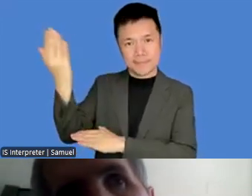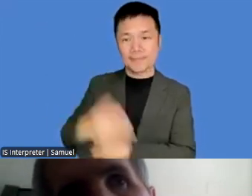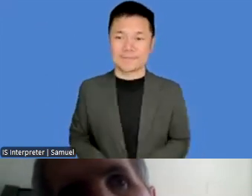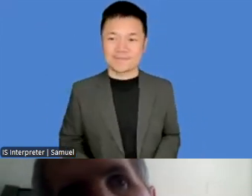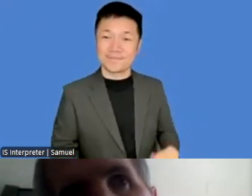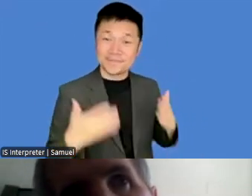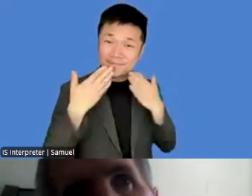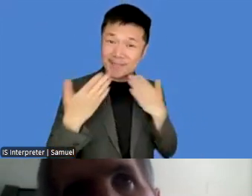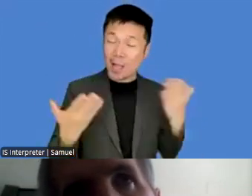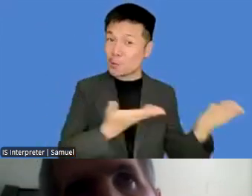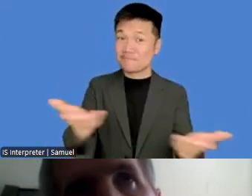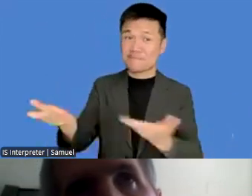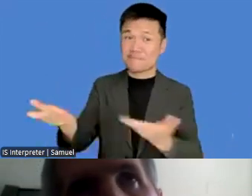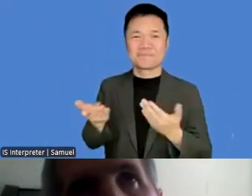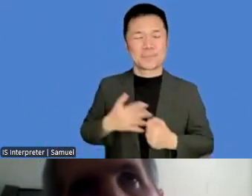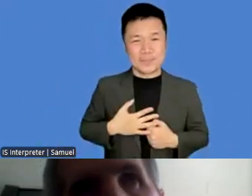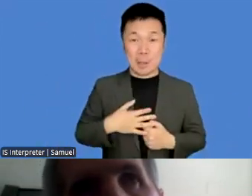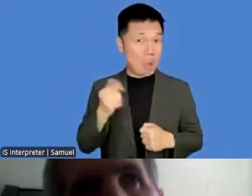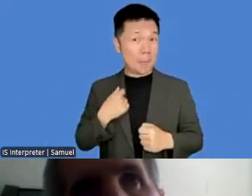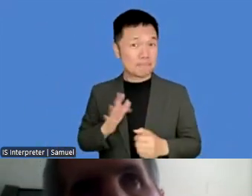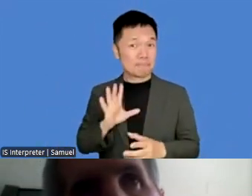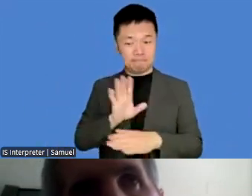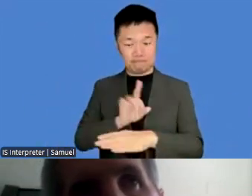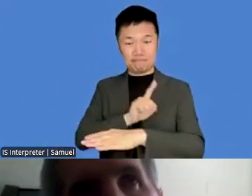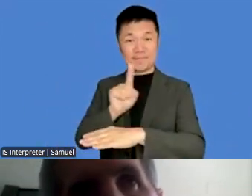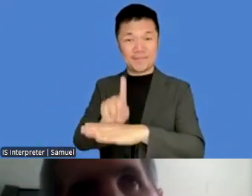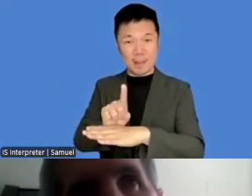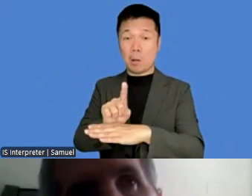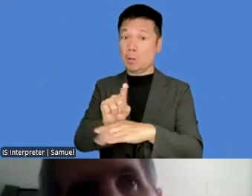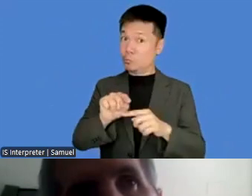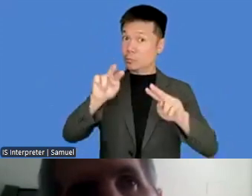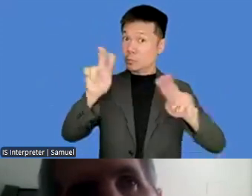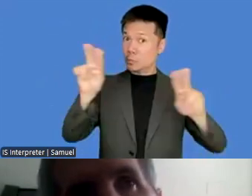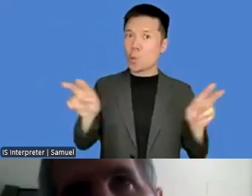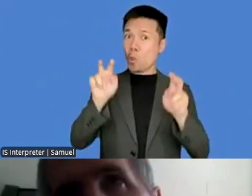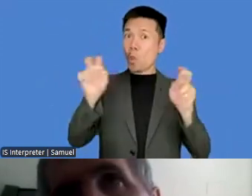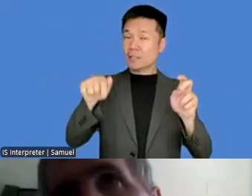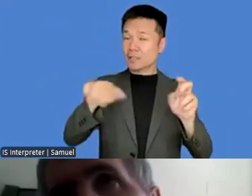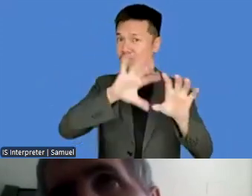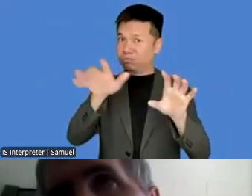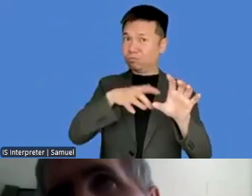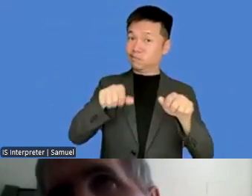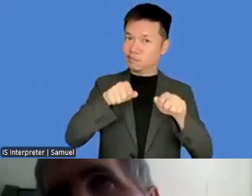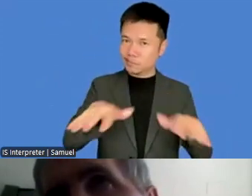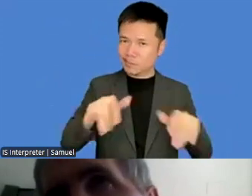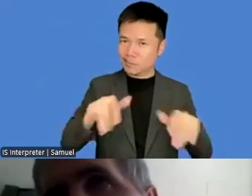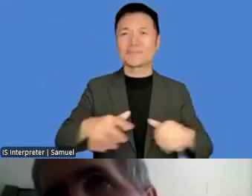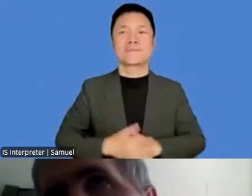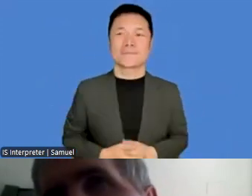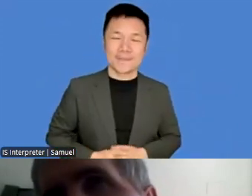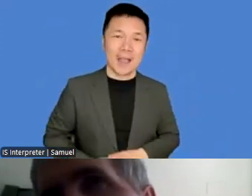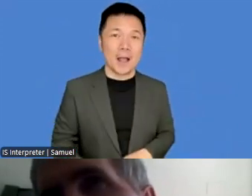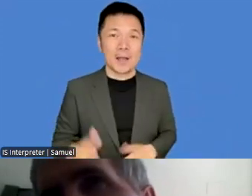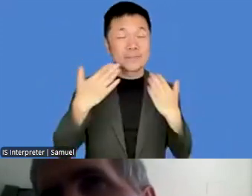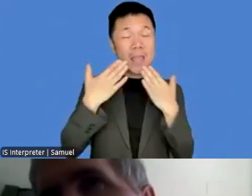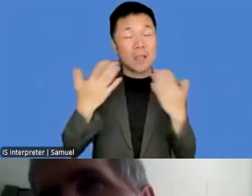this opportunity to be with you in this very important webinar, and also special thanks for